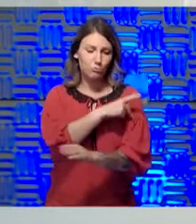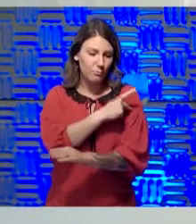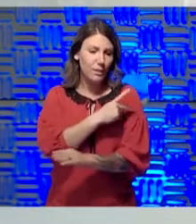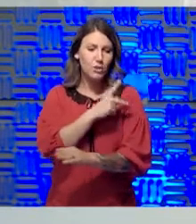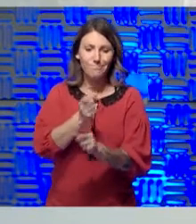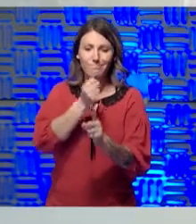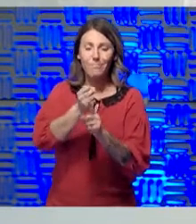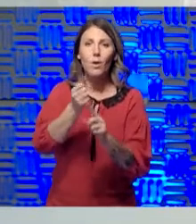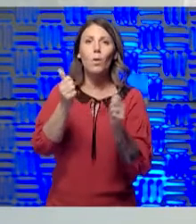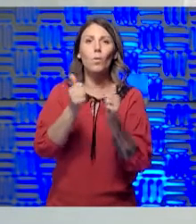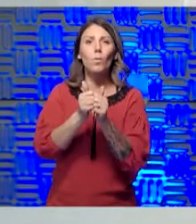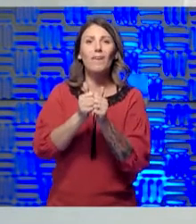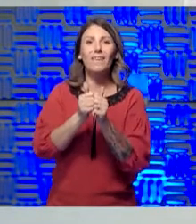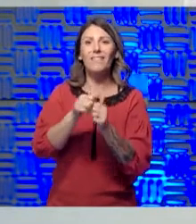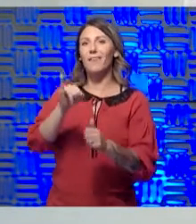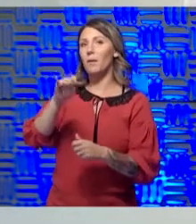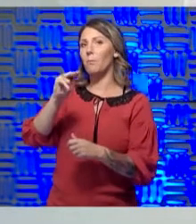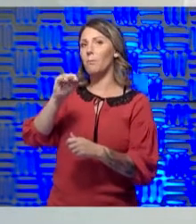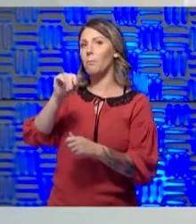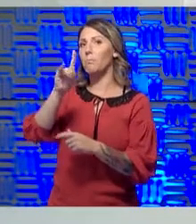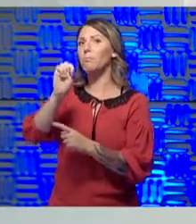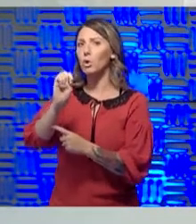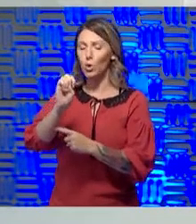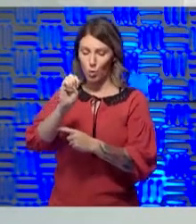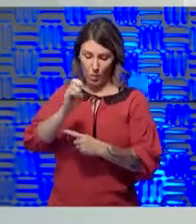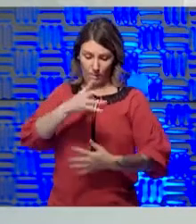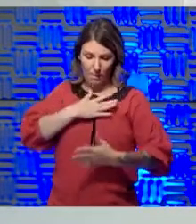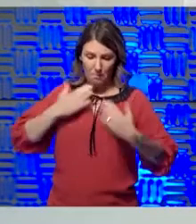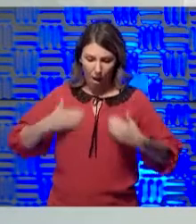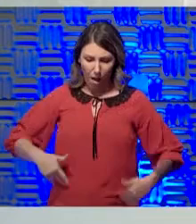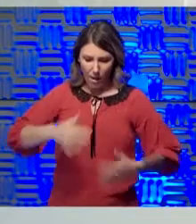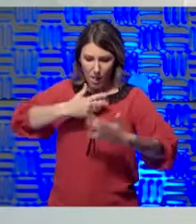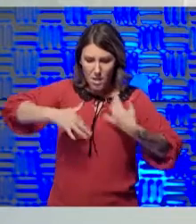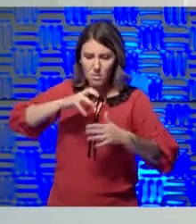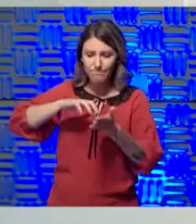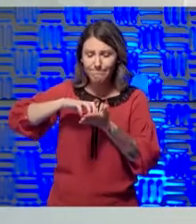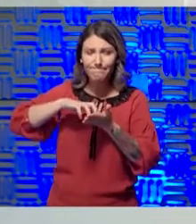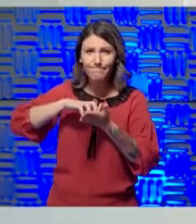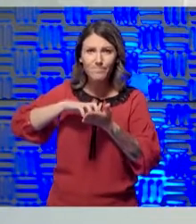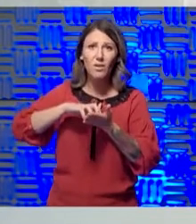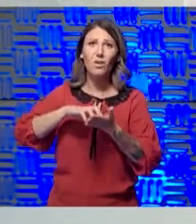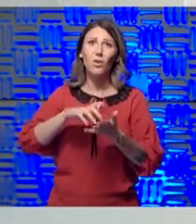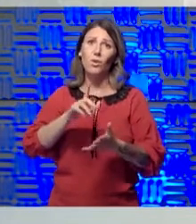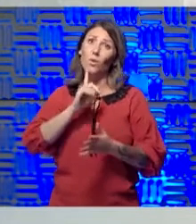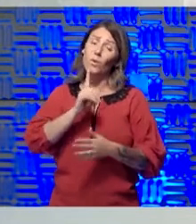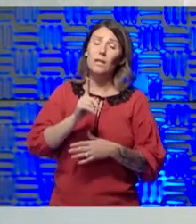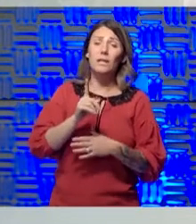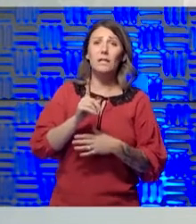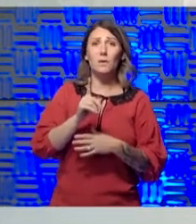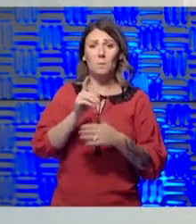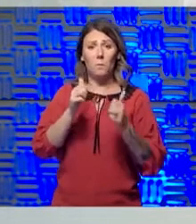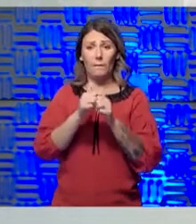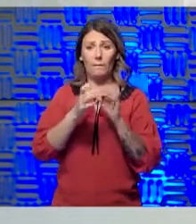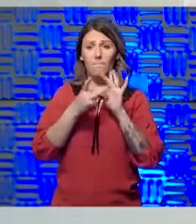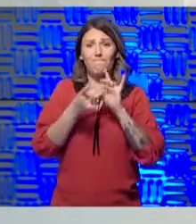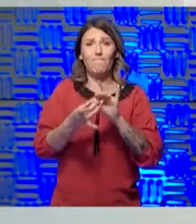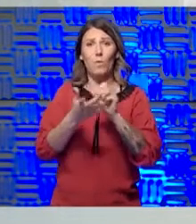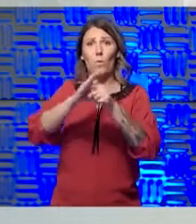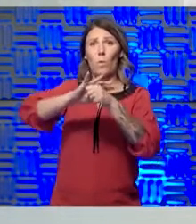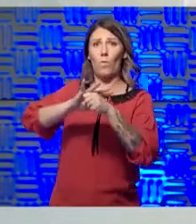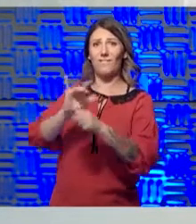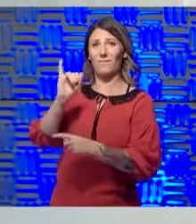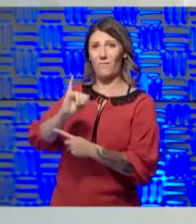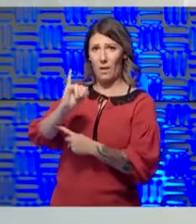system, certain kind of cancer patients more so than others are uniquely vulnerable to COVID infection. In fact, they